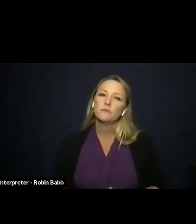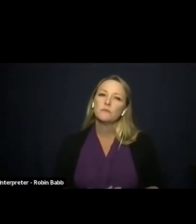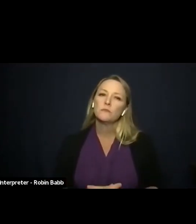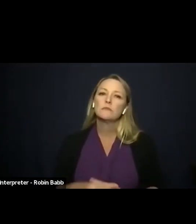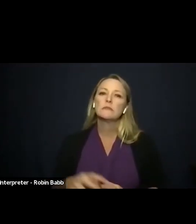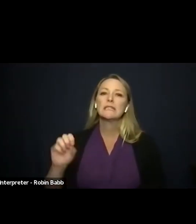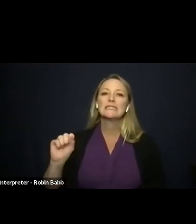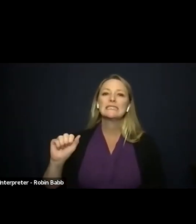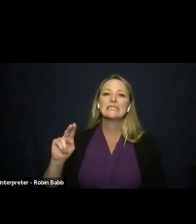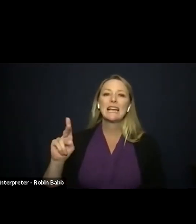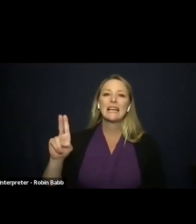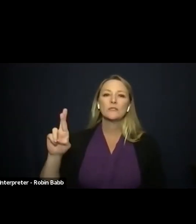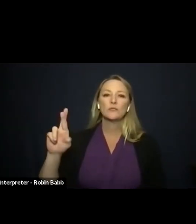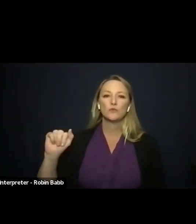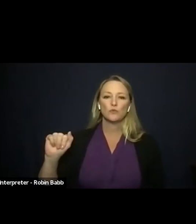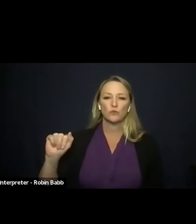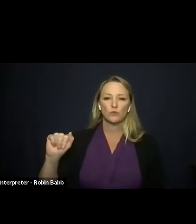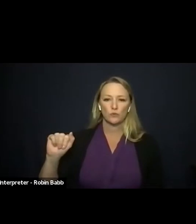xander cushion